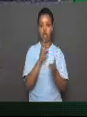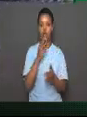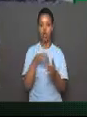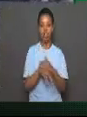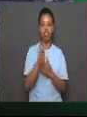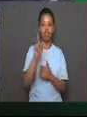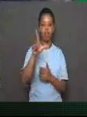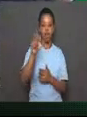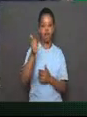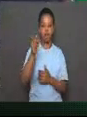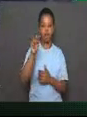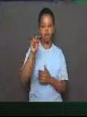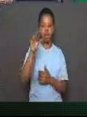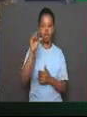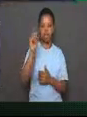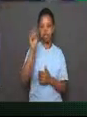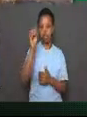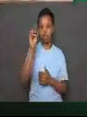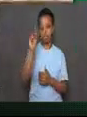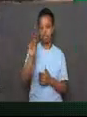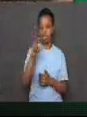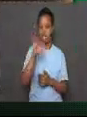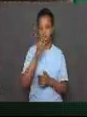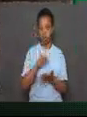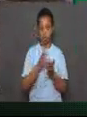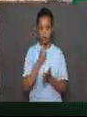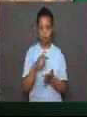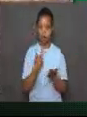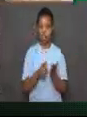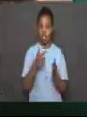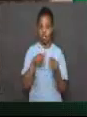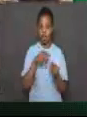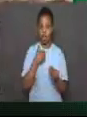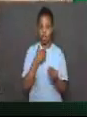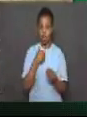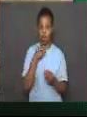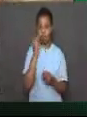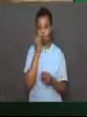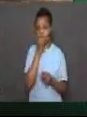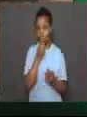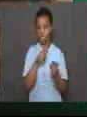Besides corals, the fauna include species of microorganisms,